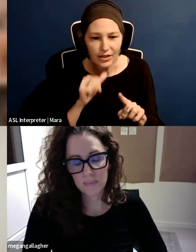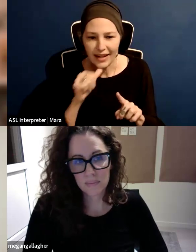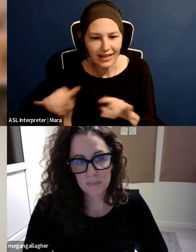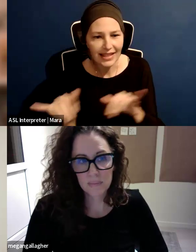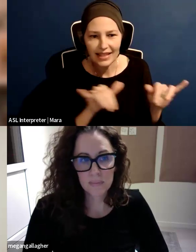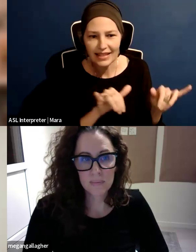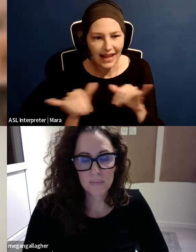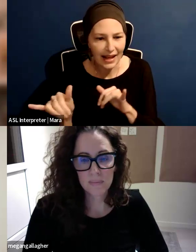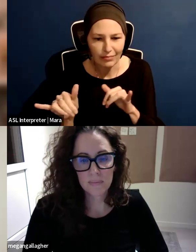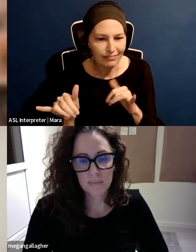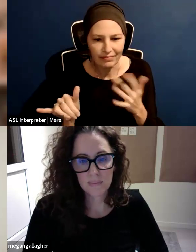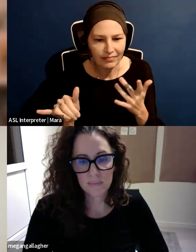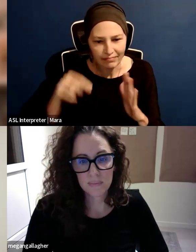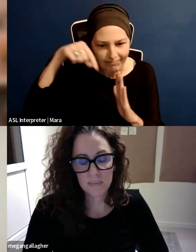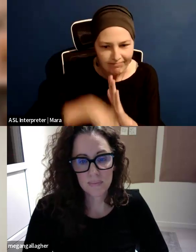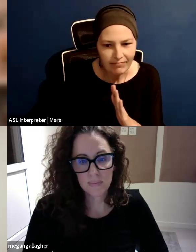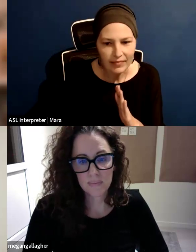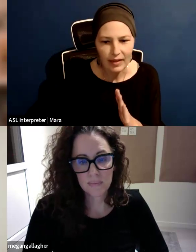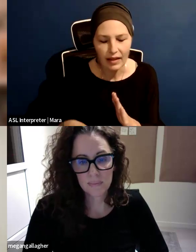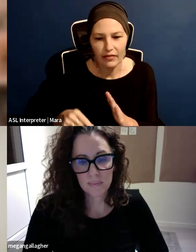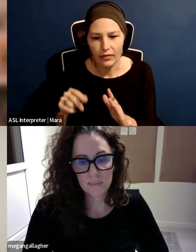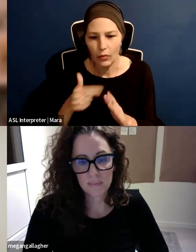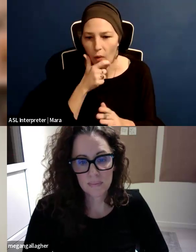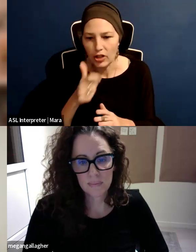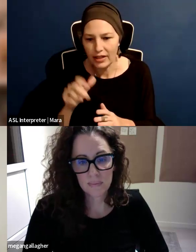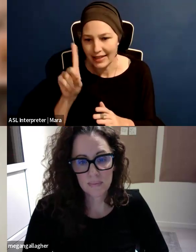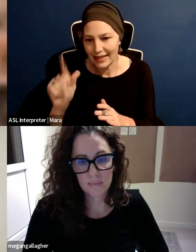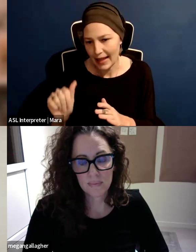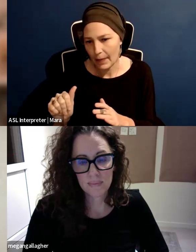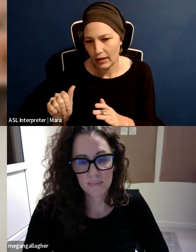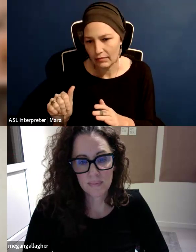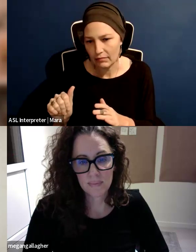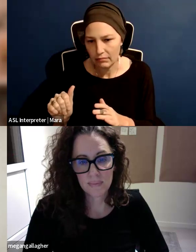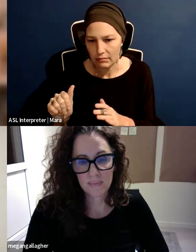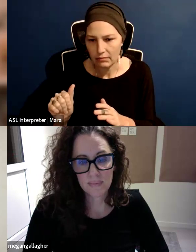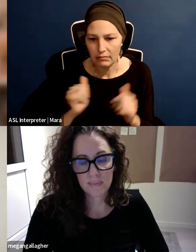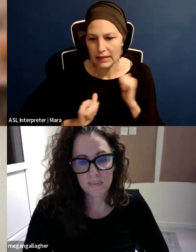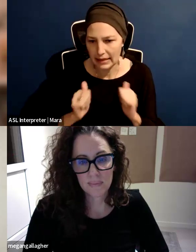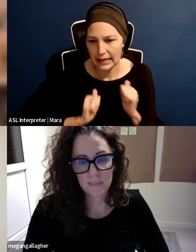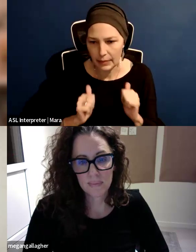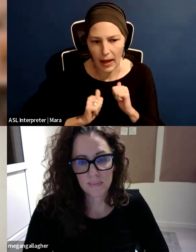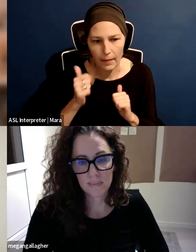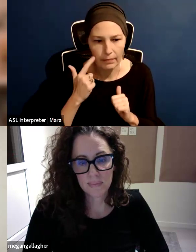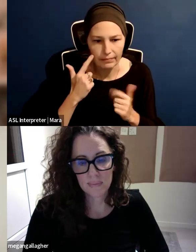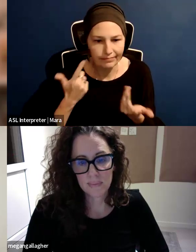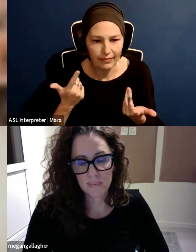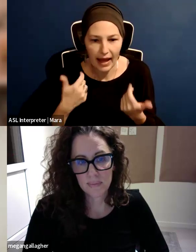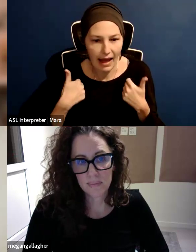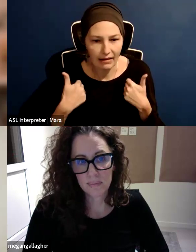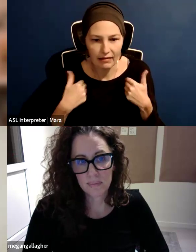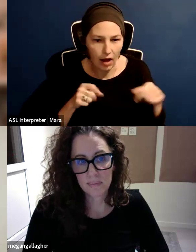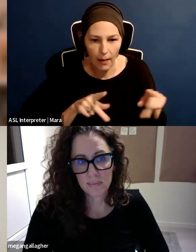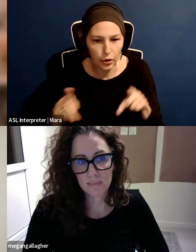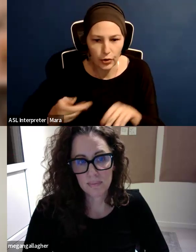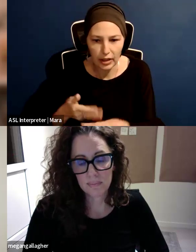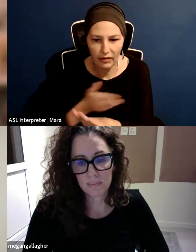of disabled cinema because there hasn't been the opportunities to before. And so like disabled representation is something that I feel like especially passionate